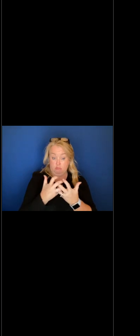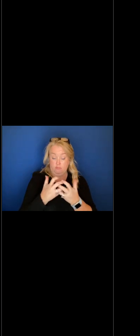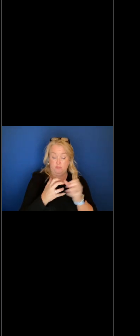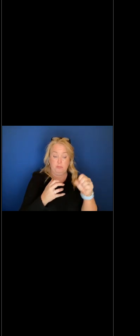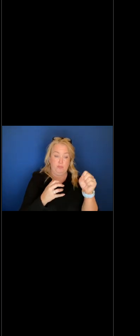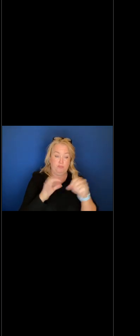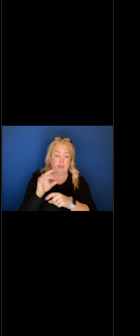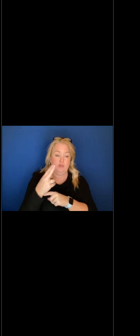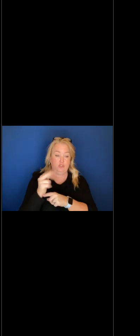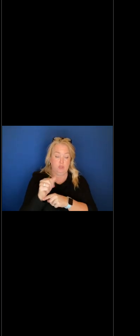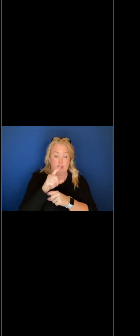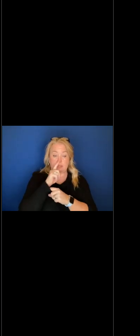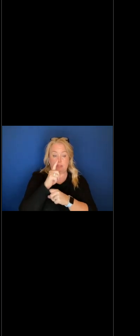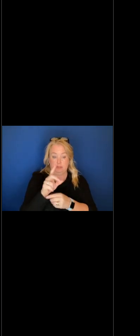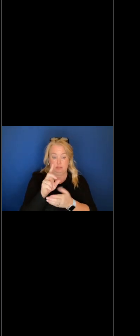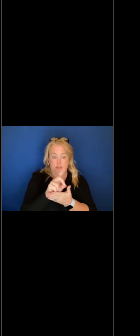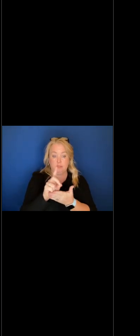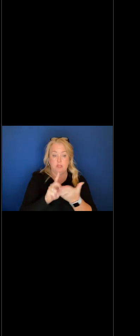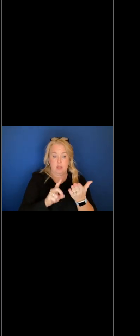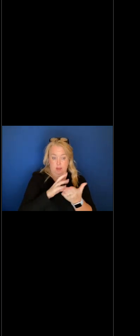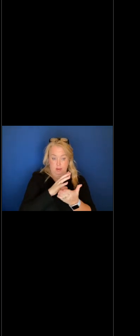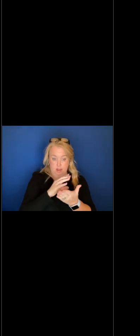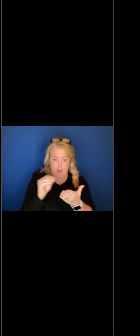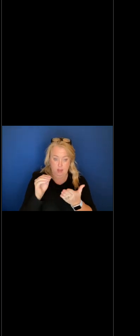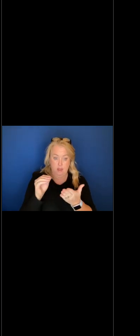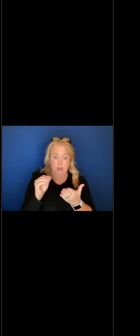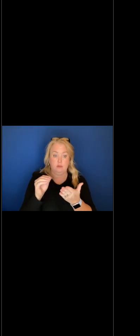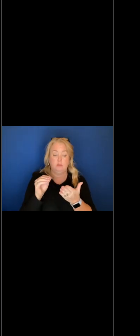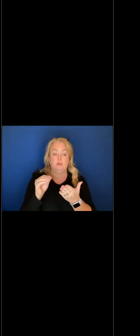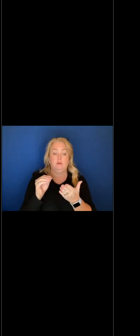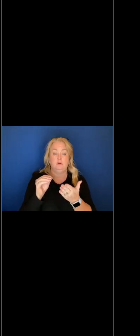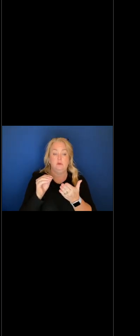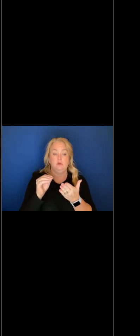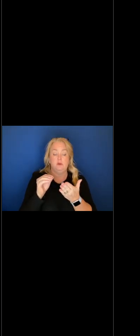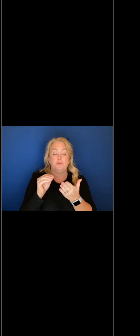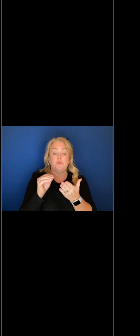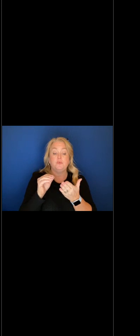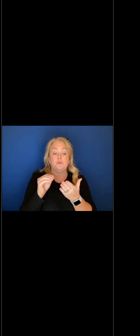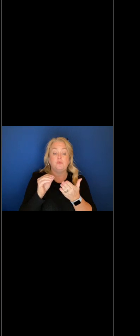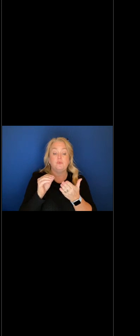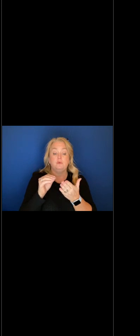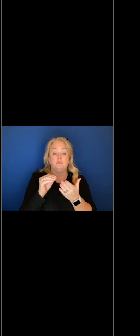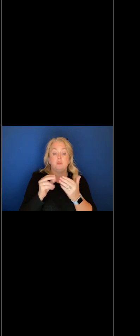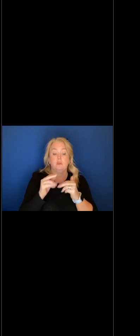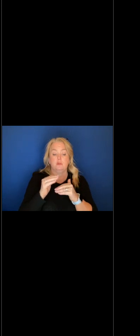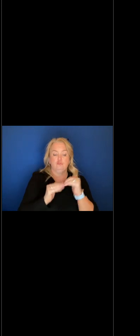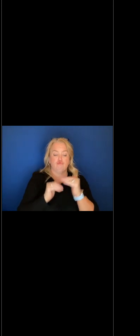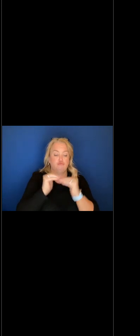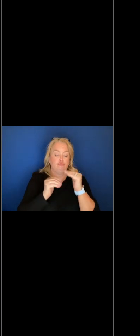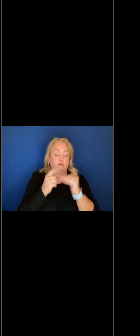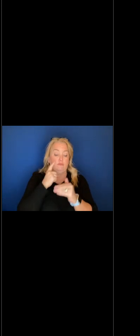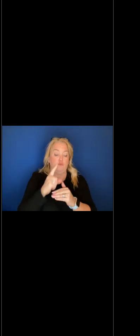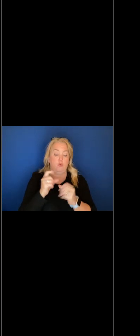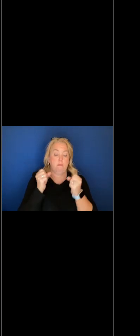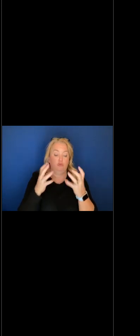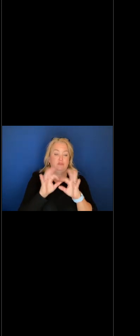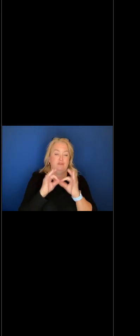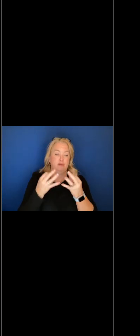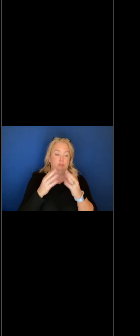FHA applies to the design and construction of covered multifamily dwellings, regardless of whether